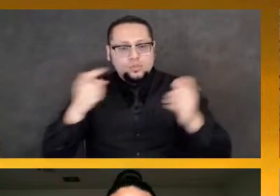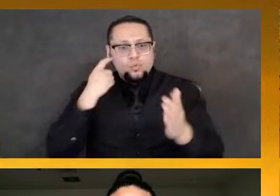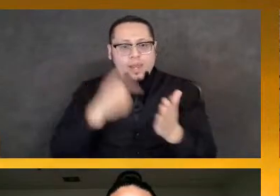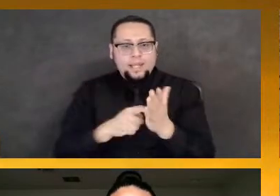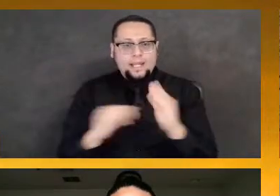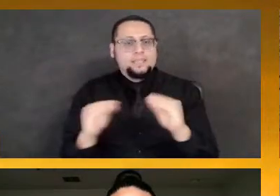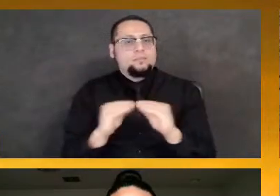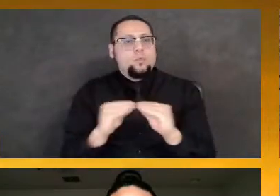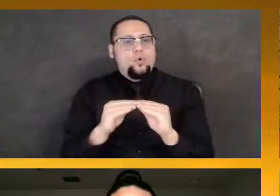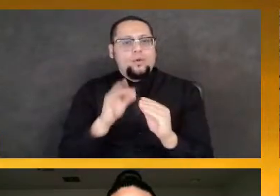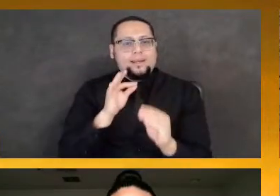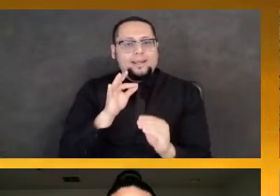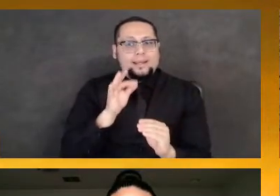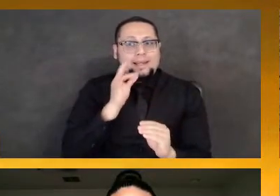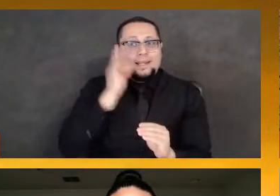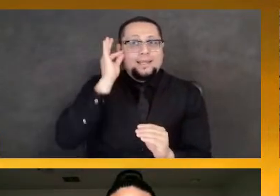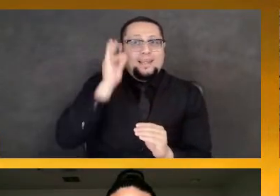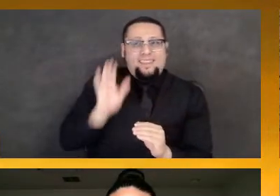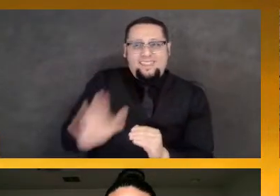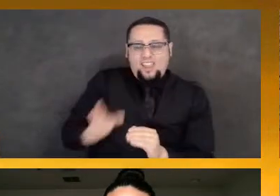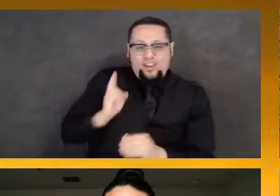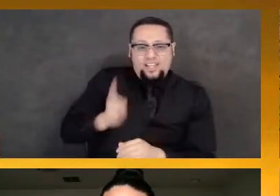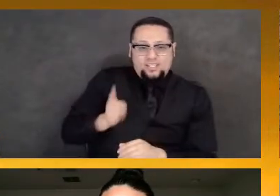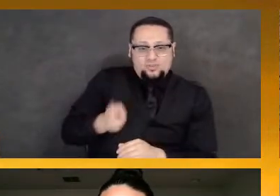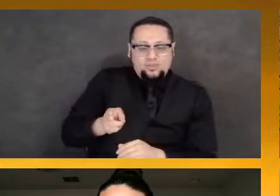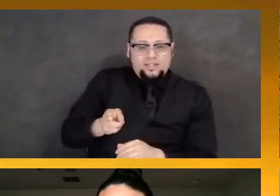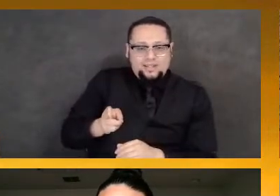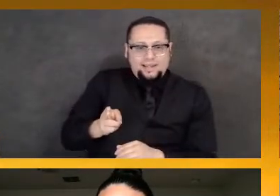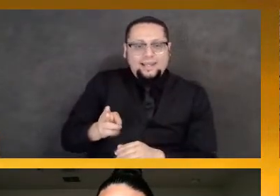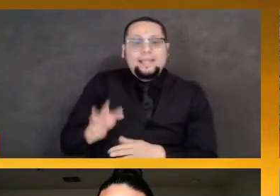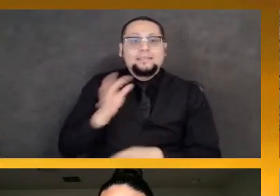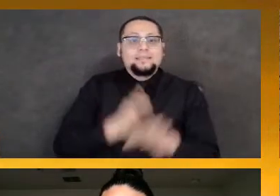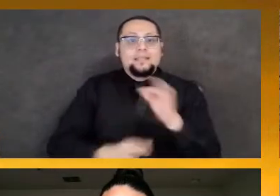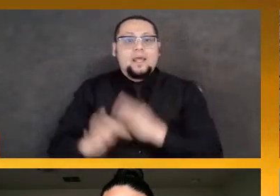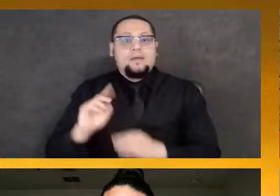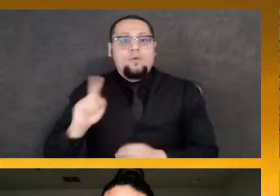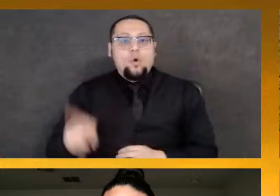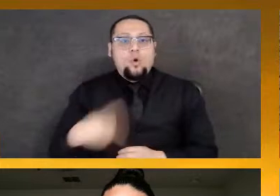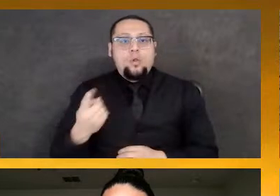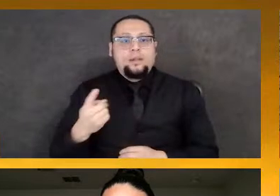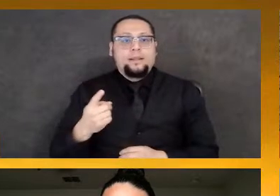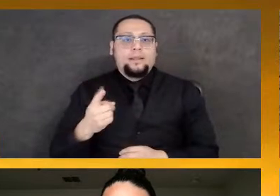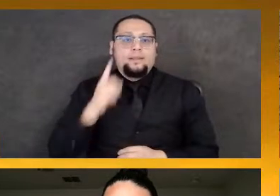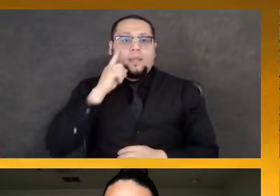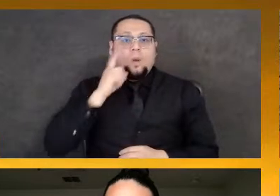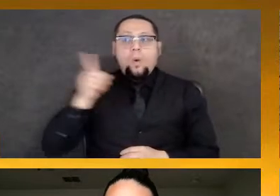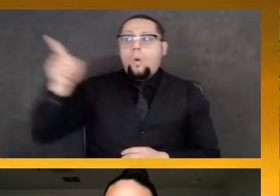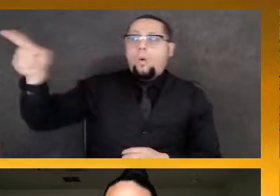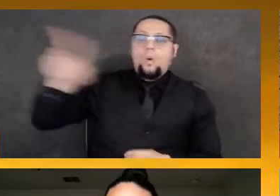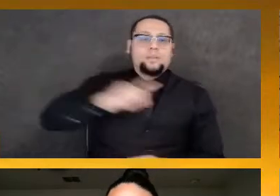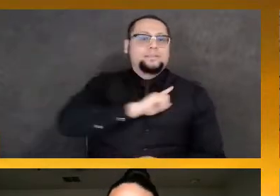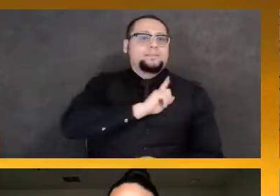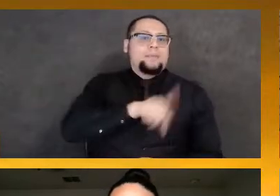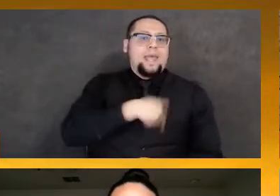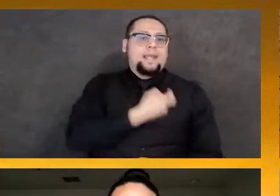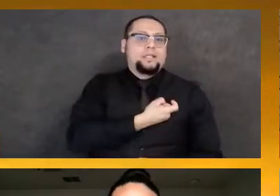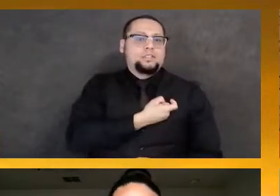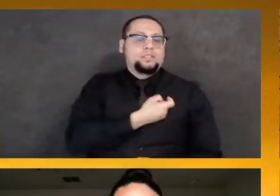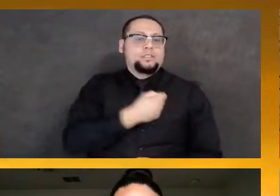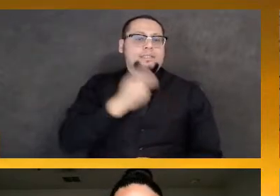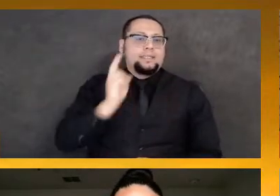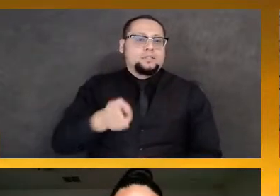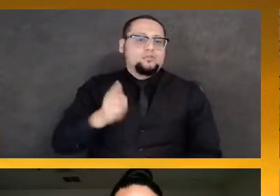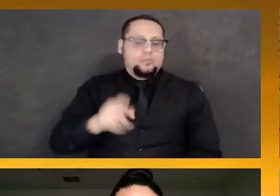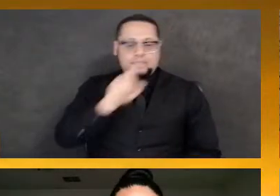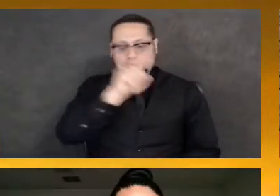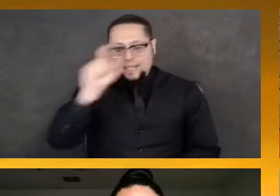Native part of our history and culture rather than just continuing to promote Spanish history and culture and the Texas